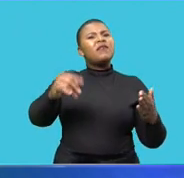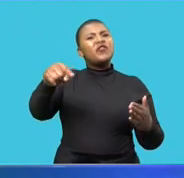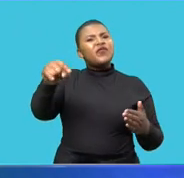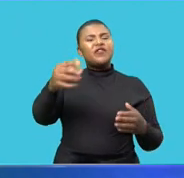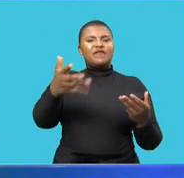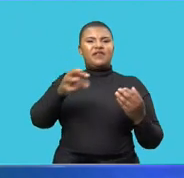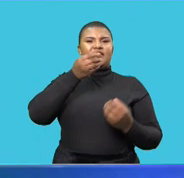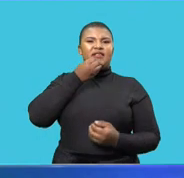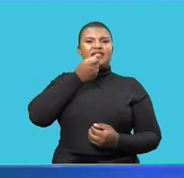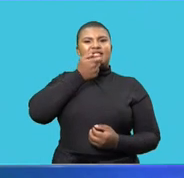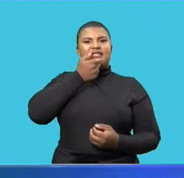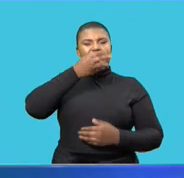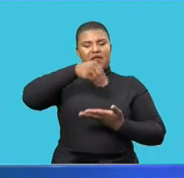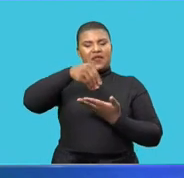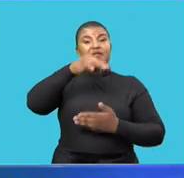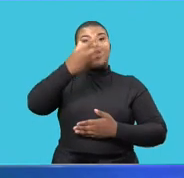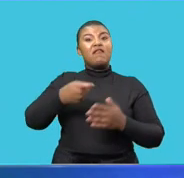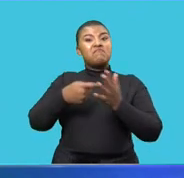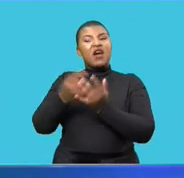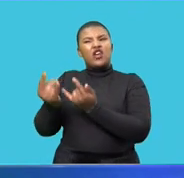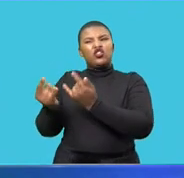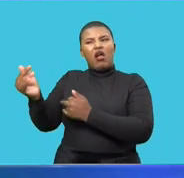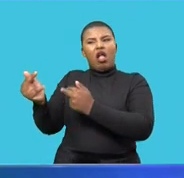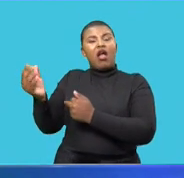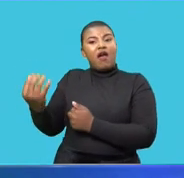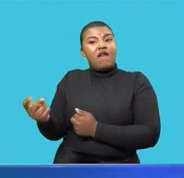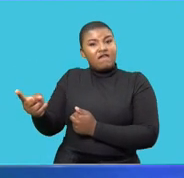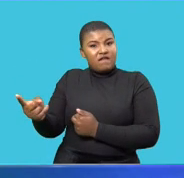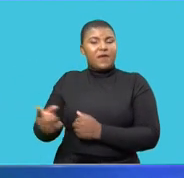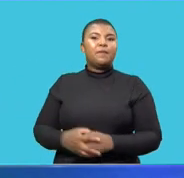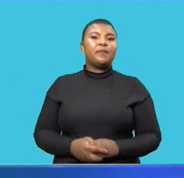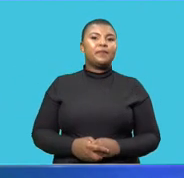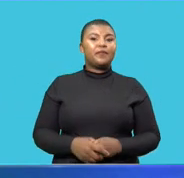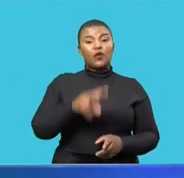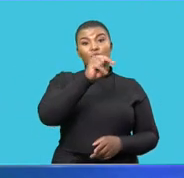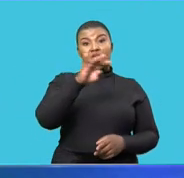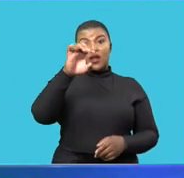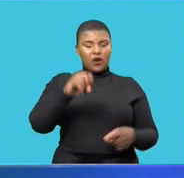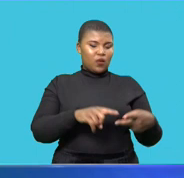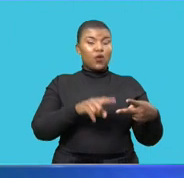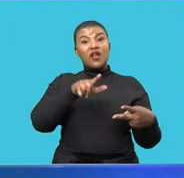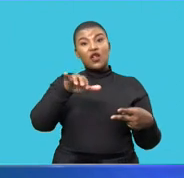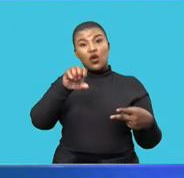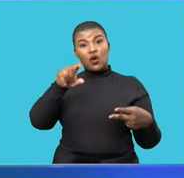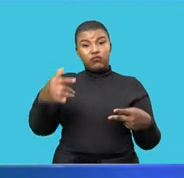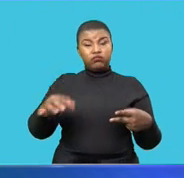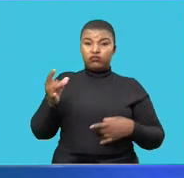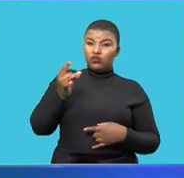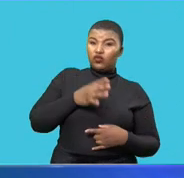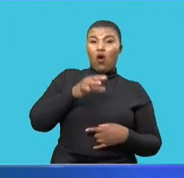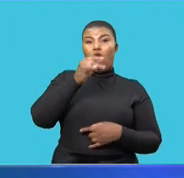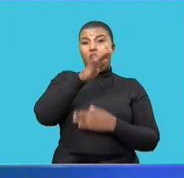emva kokutya amaqebengwana anetyhefu athengwe kwivenkile yasekuhlaleni. Ukusweleka kwaNeo Kang kunye noLeoni Jele kuthuse ilizwe